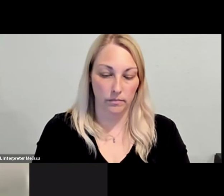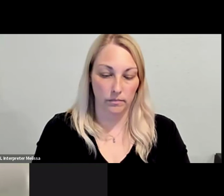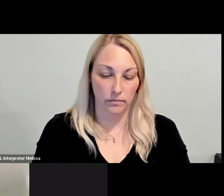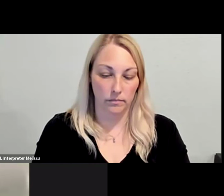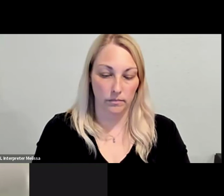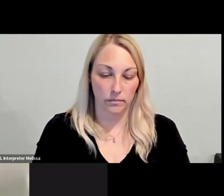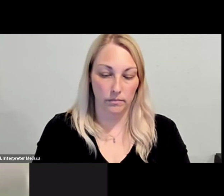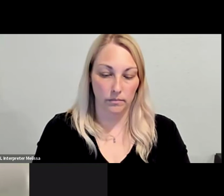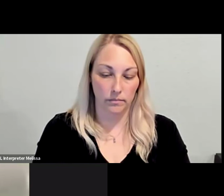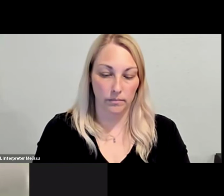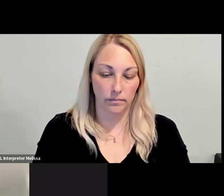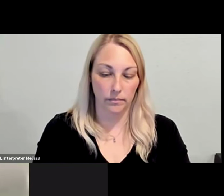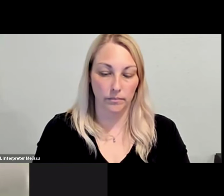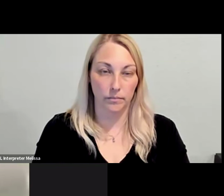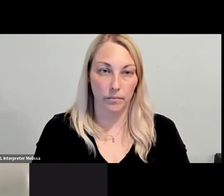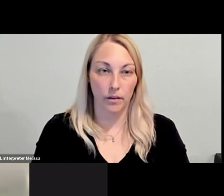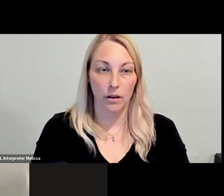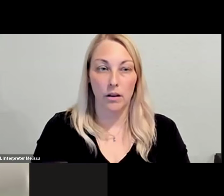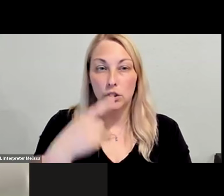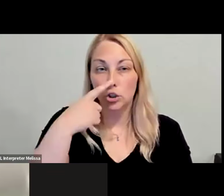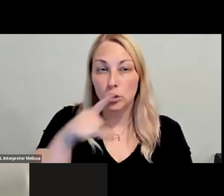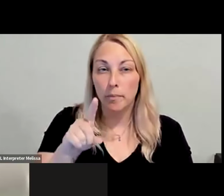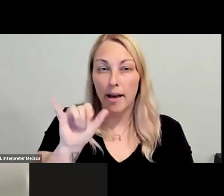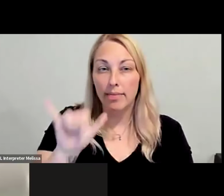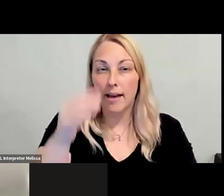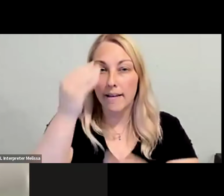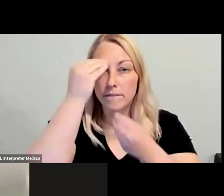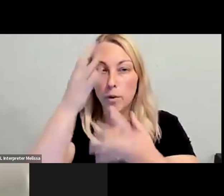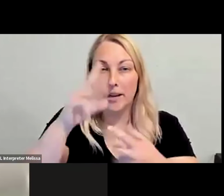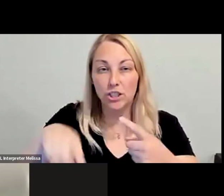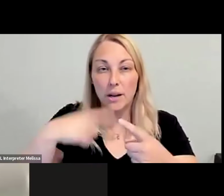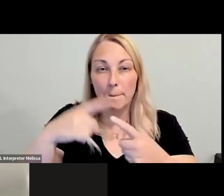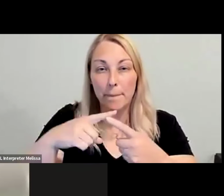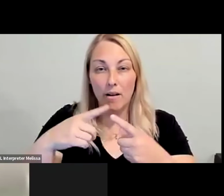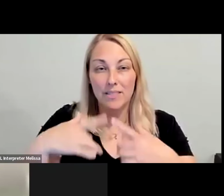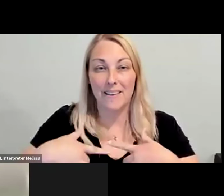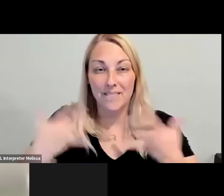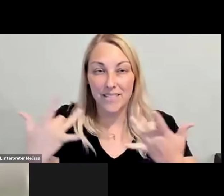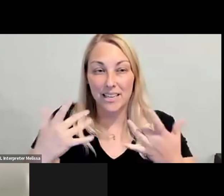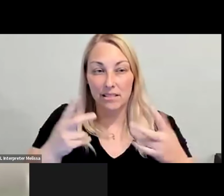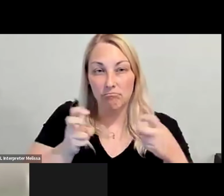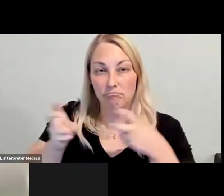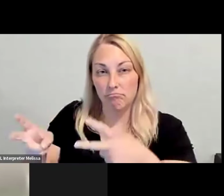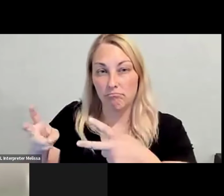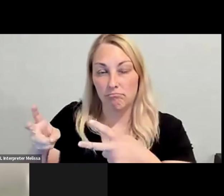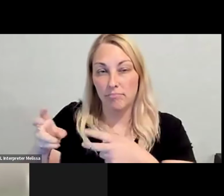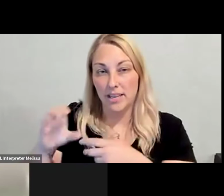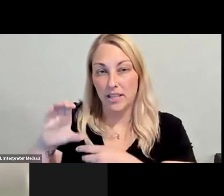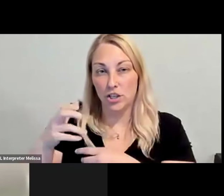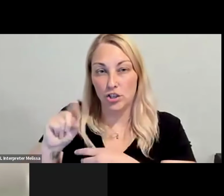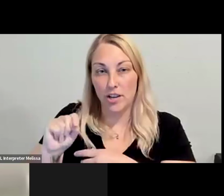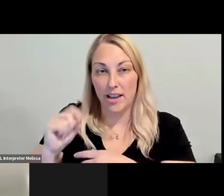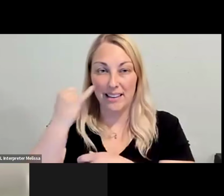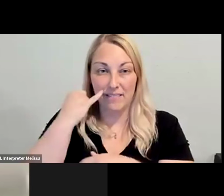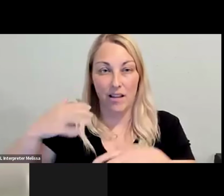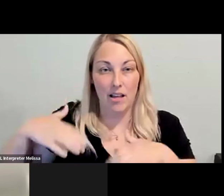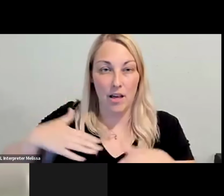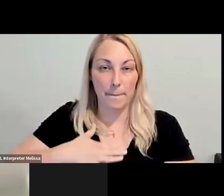Christian, can you put the information about the events in the chat if you haven't already,